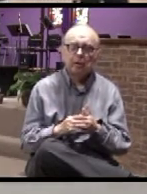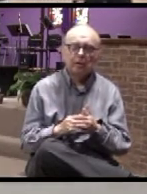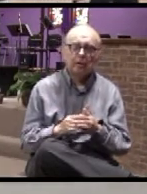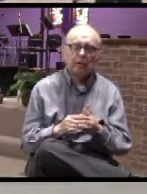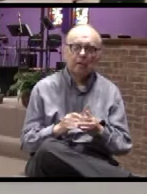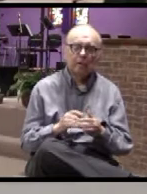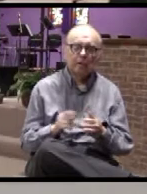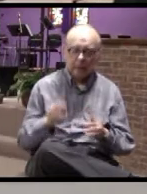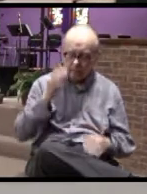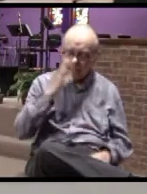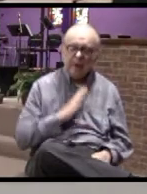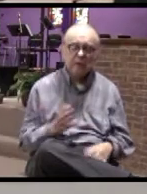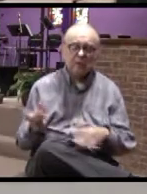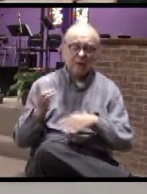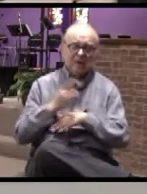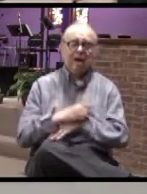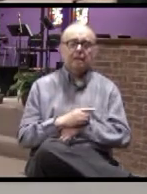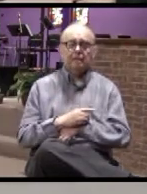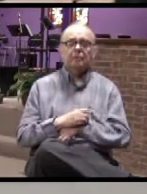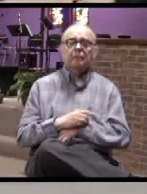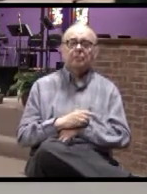There was a guy one day